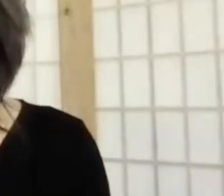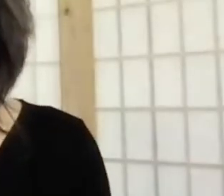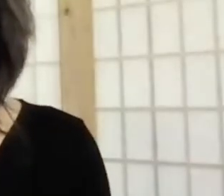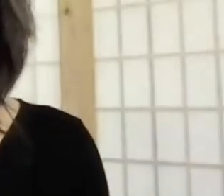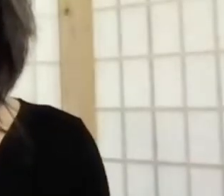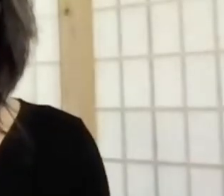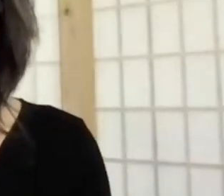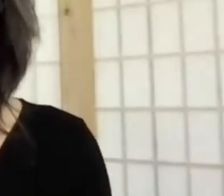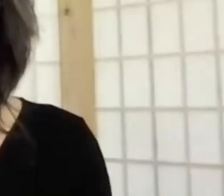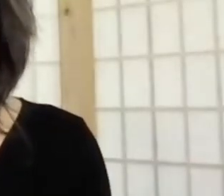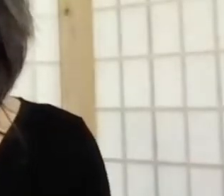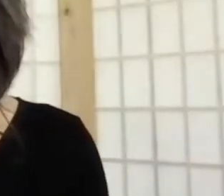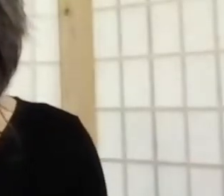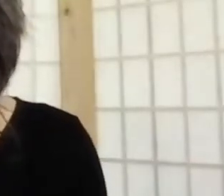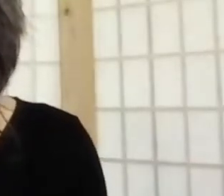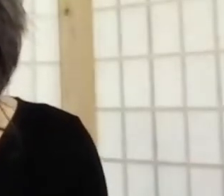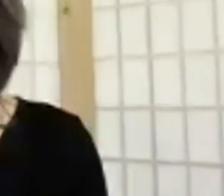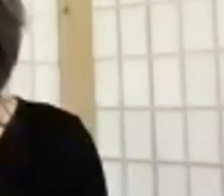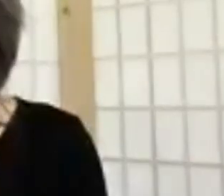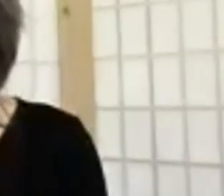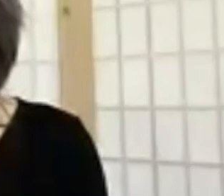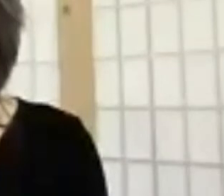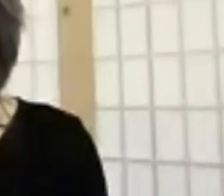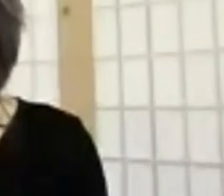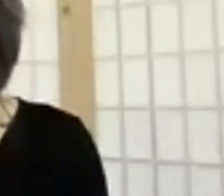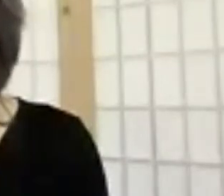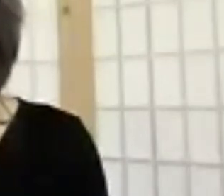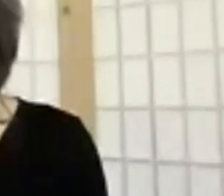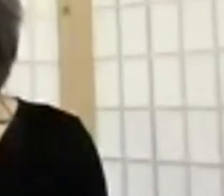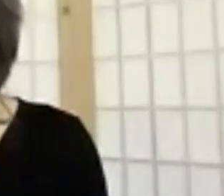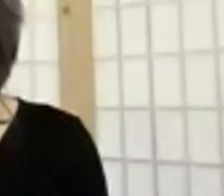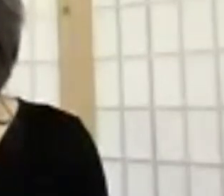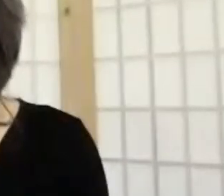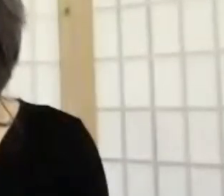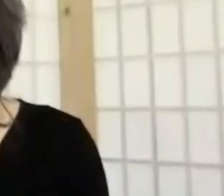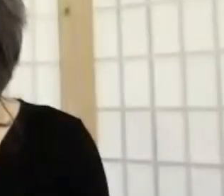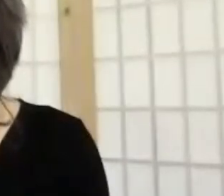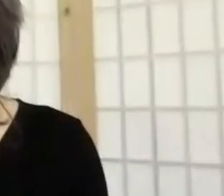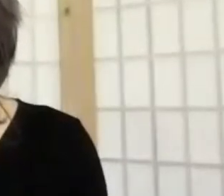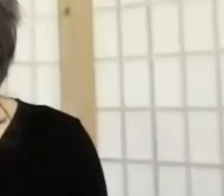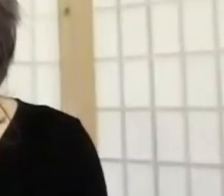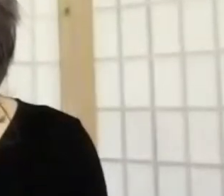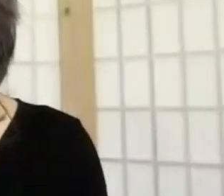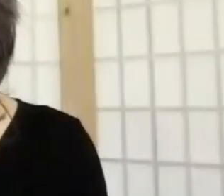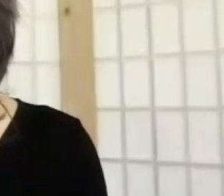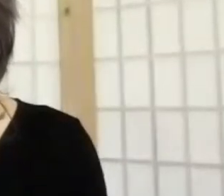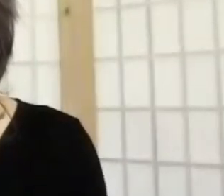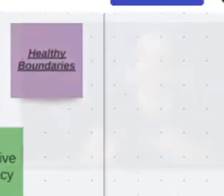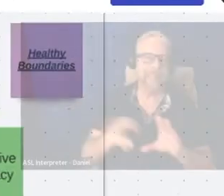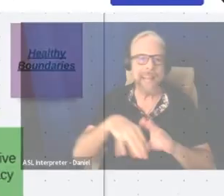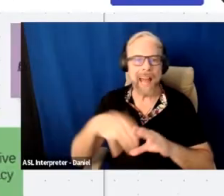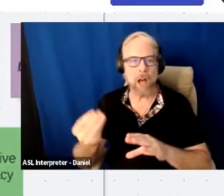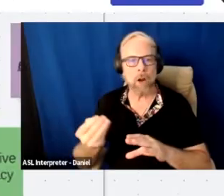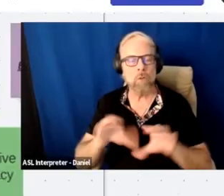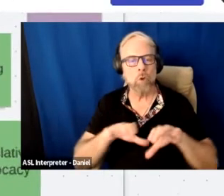vulnerable. I have to say a common theme that came up from people who were in and out of the group was